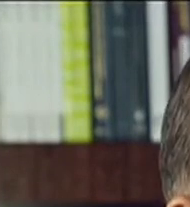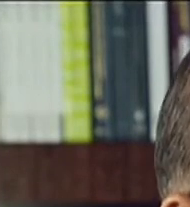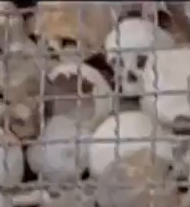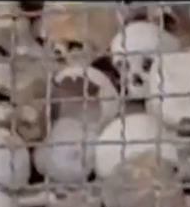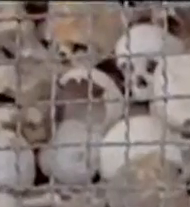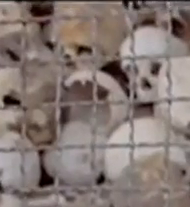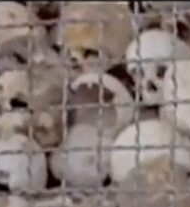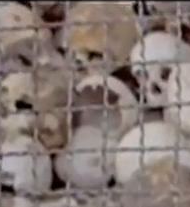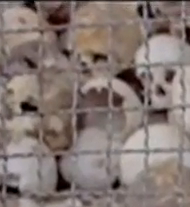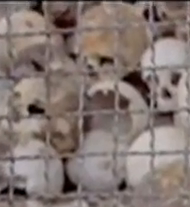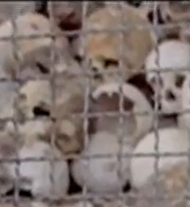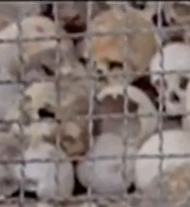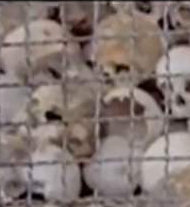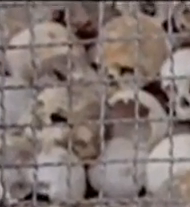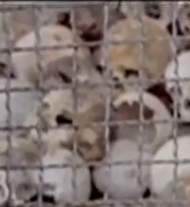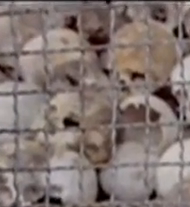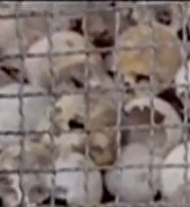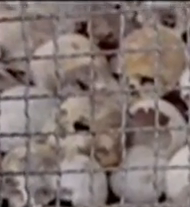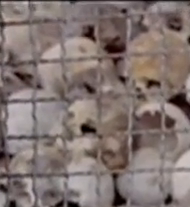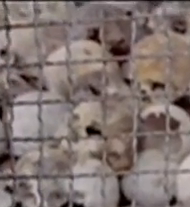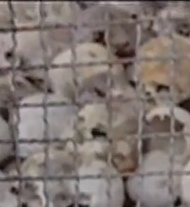the horrors of humanity,